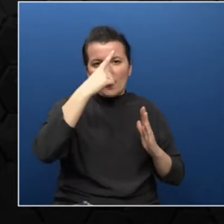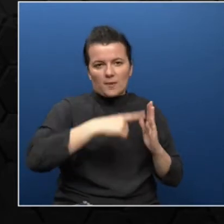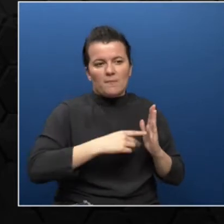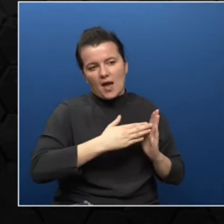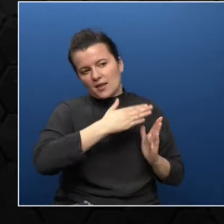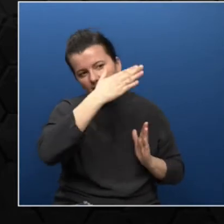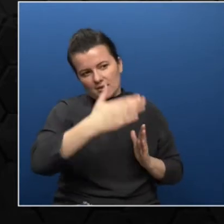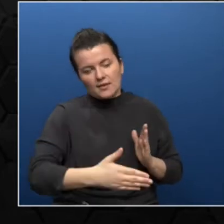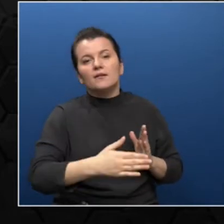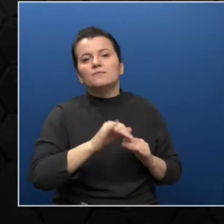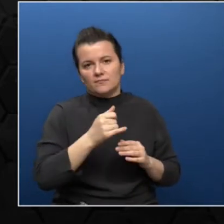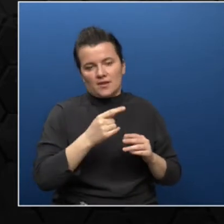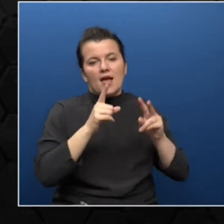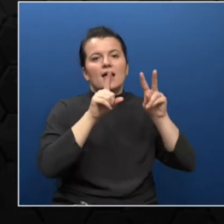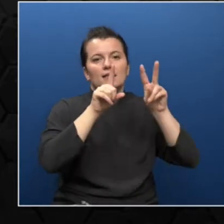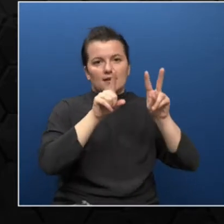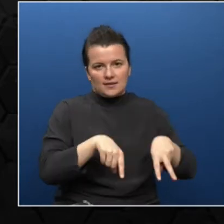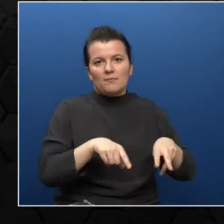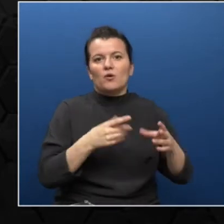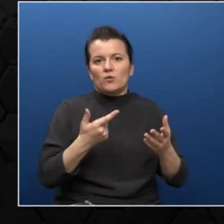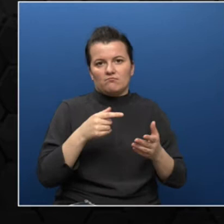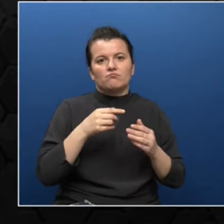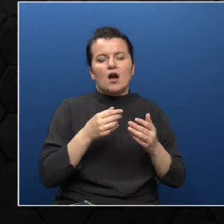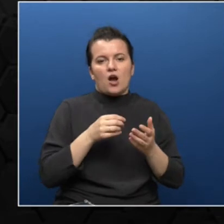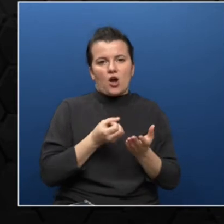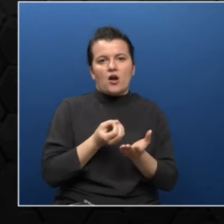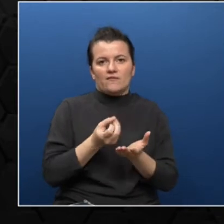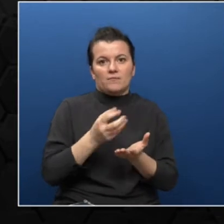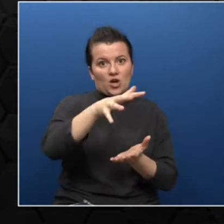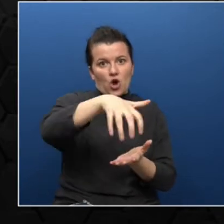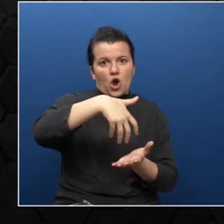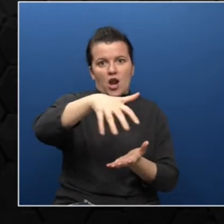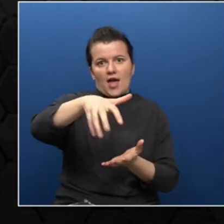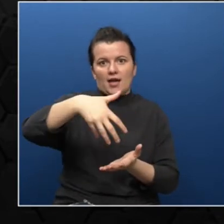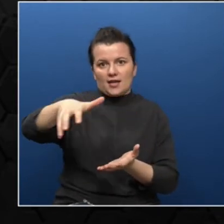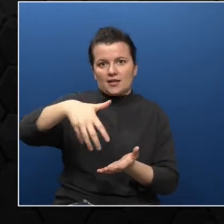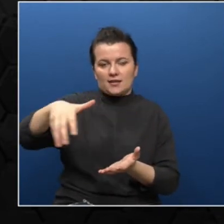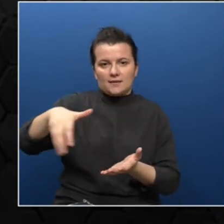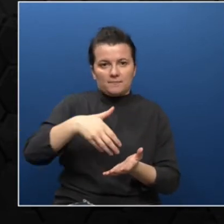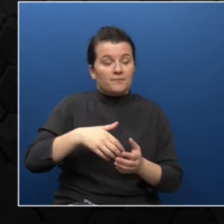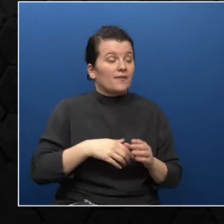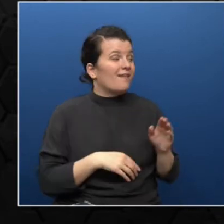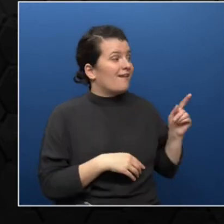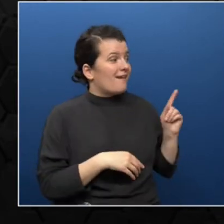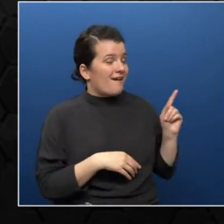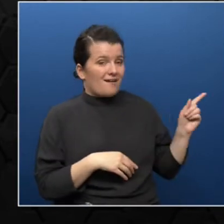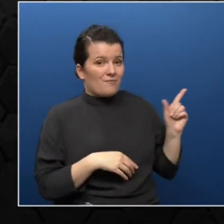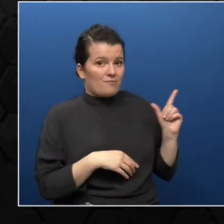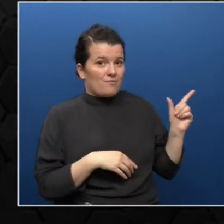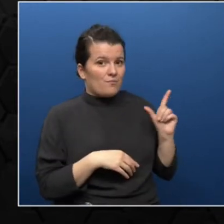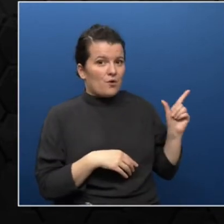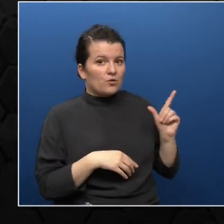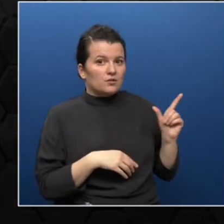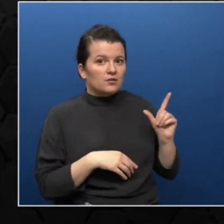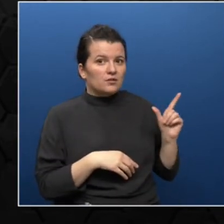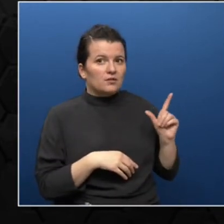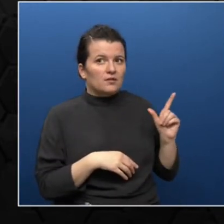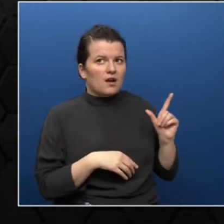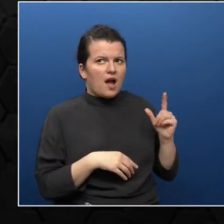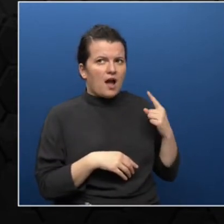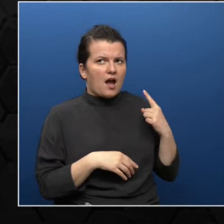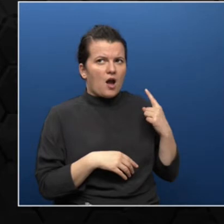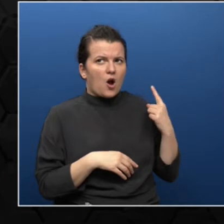the data collection process. We were, at that time, me and McKenna, we were the only people doing the